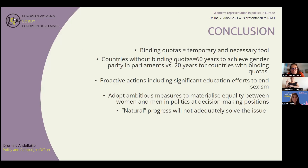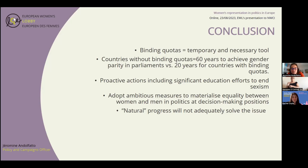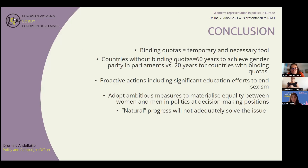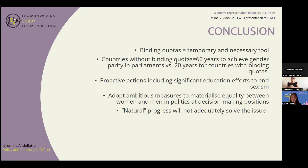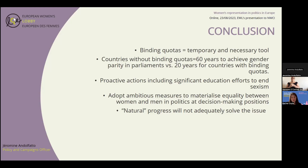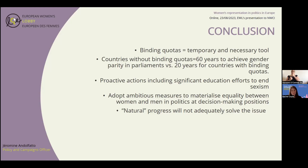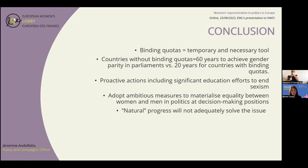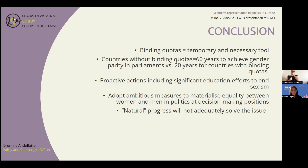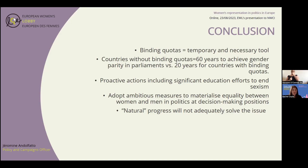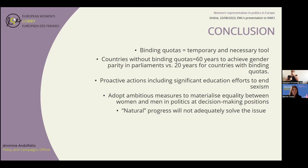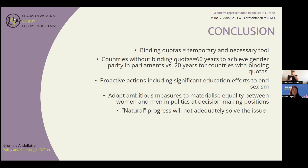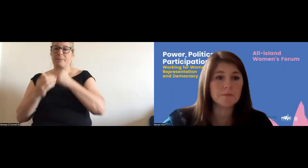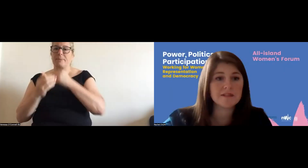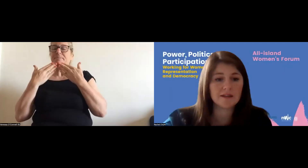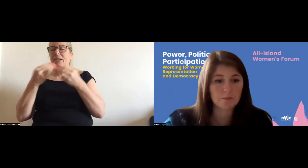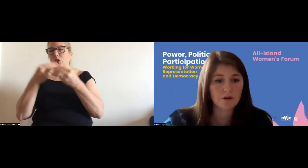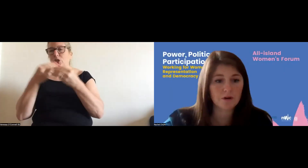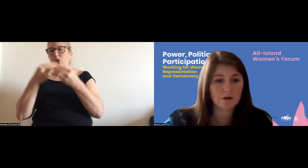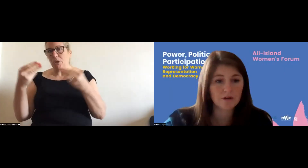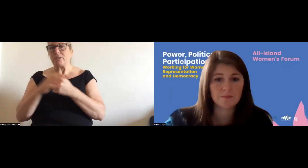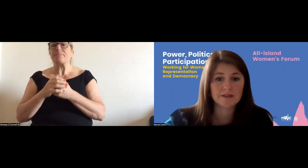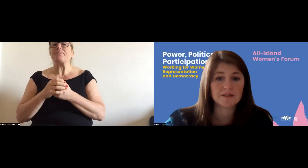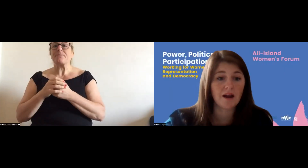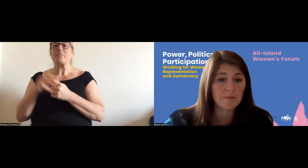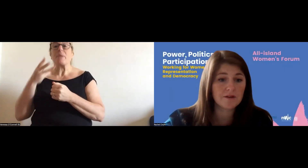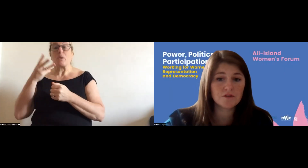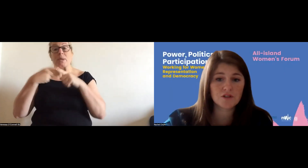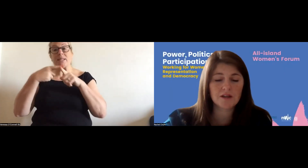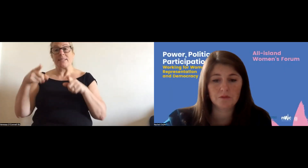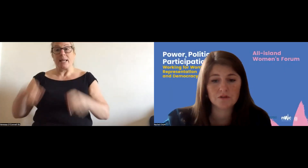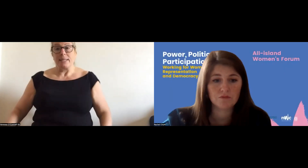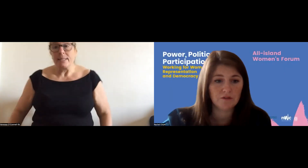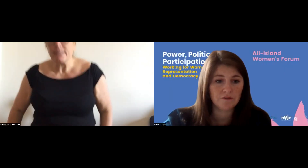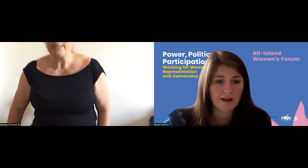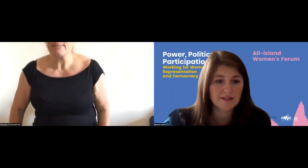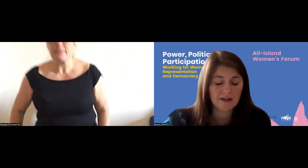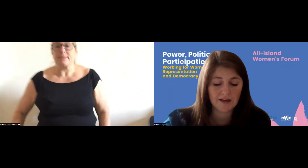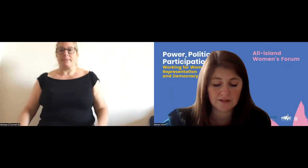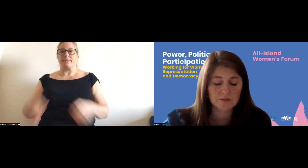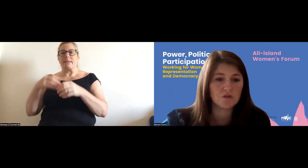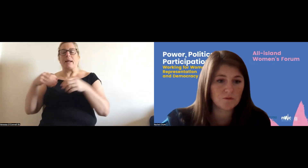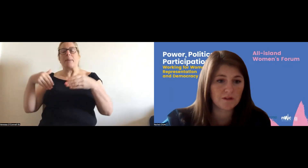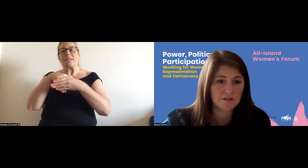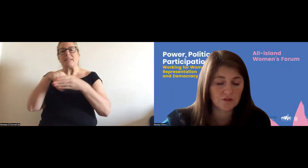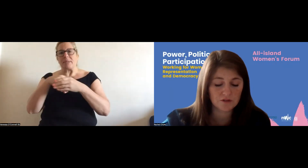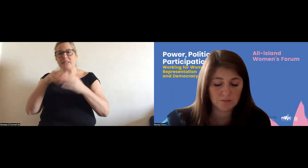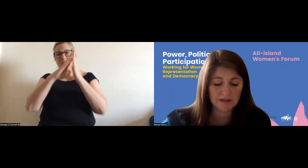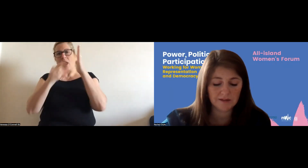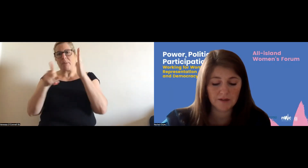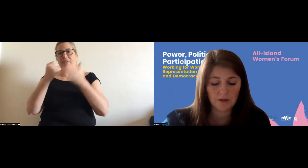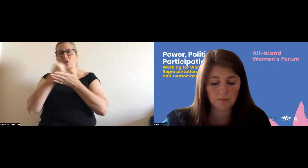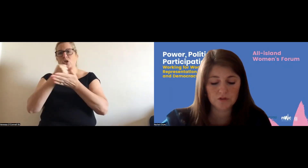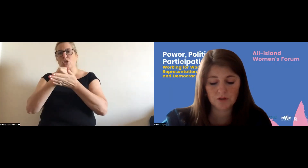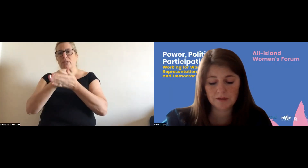Thanks so much, Jéromine, and we'll be sending participants a copy of your study, which is really, really fascinating. And I suppose just for listeners, just